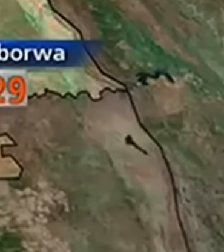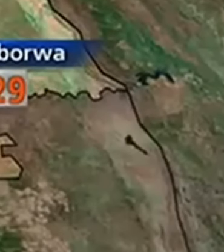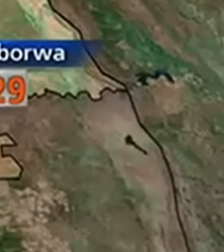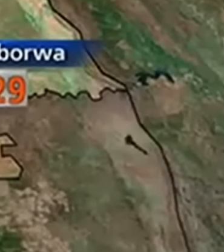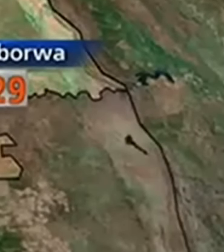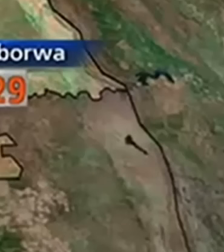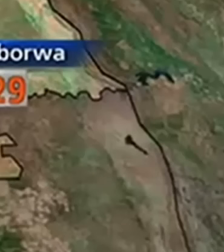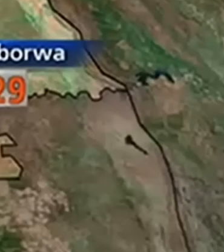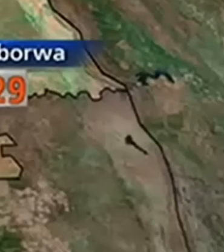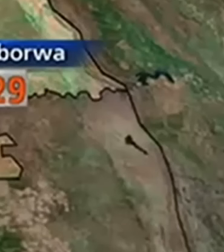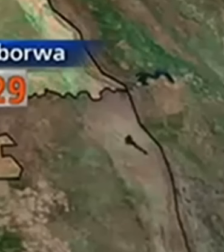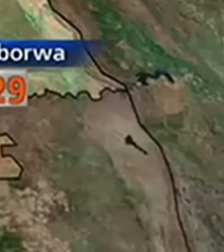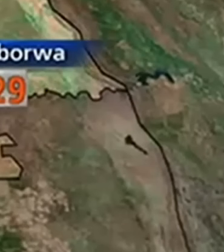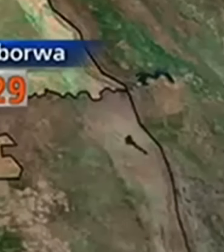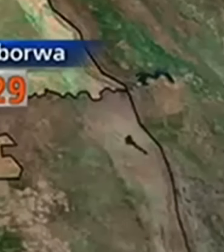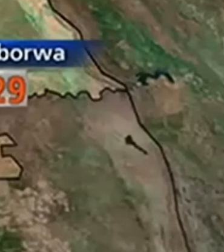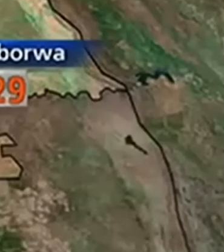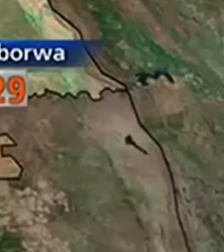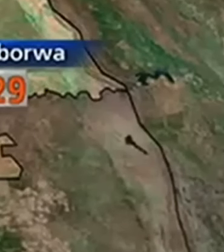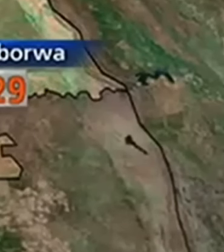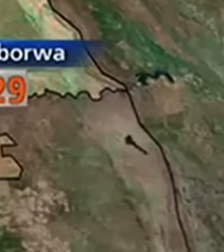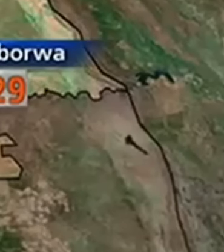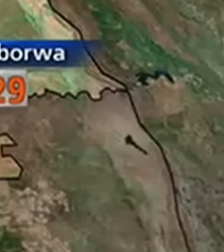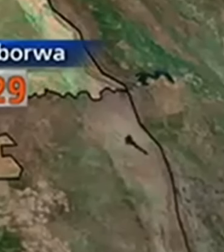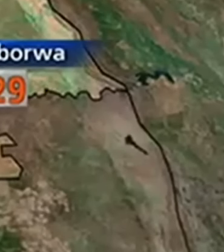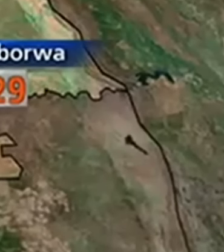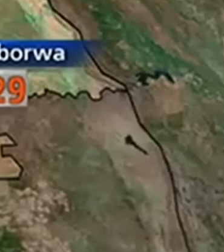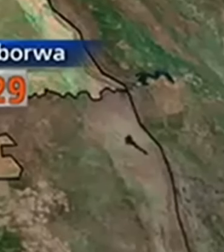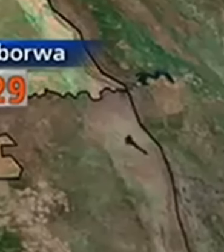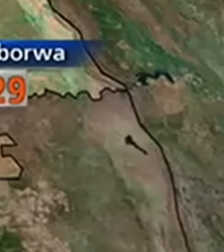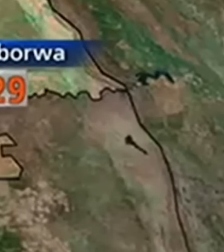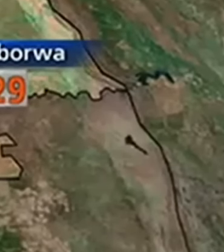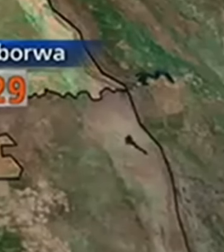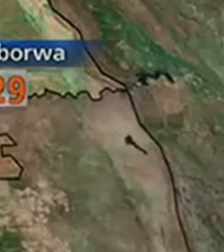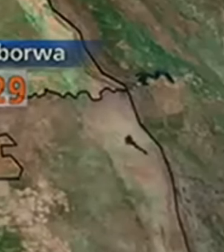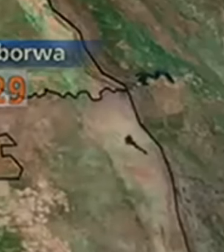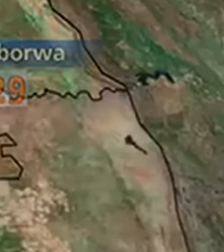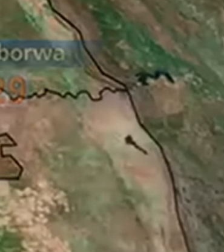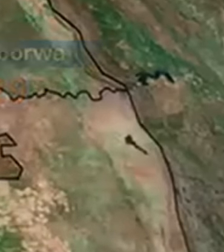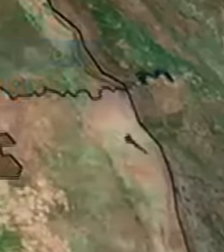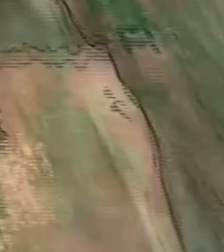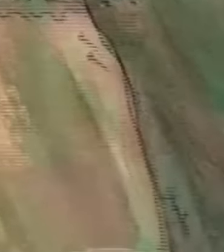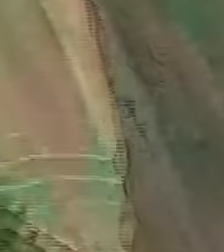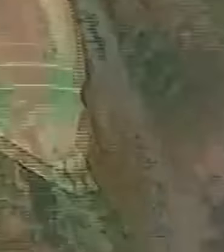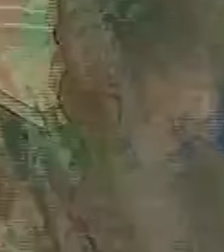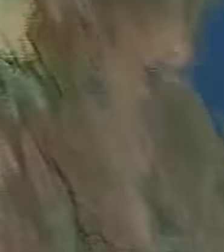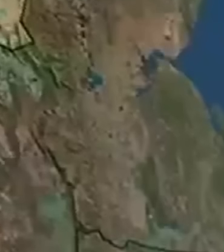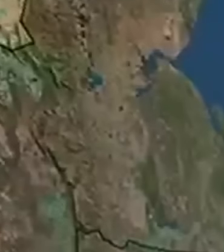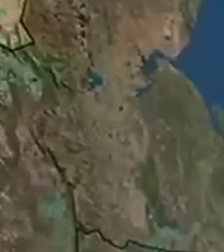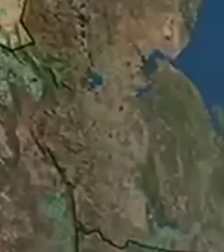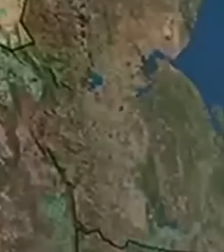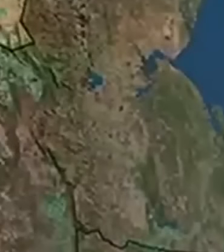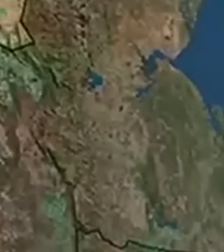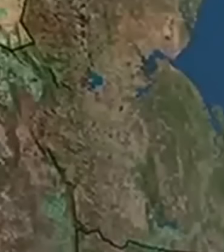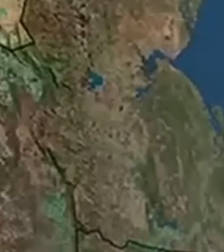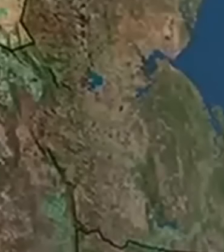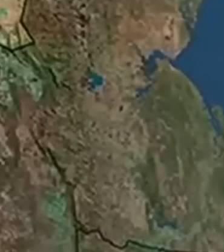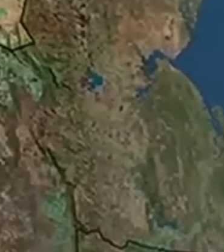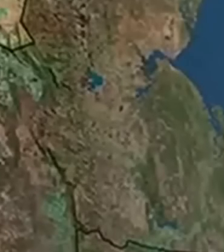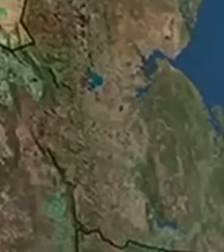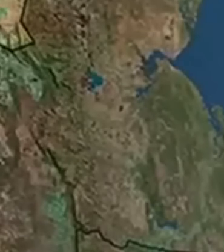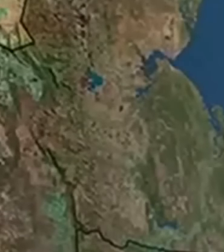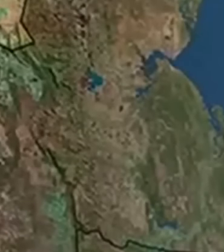di re tha mashima a mabedi a metsi e robedi ka fela ha le Messina le go hona ka Rothando tla se o tshesela rita di kgati di fitla fela ho mashome a